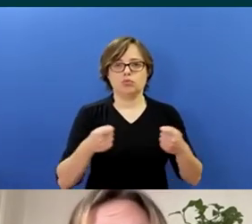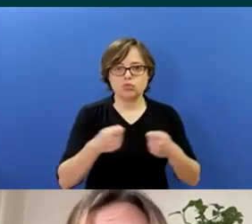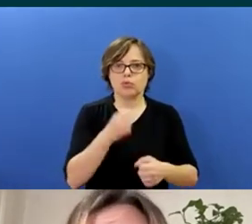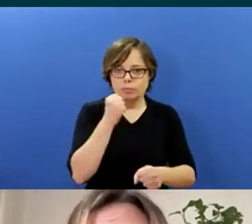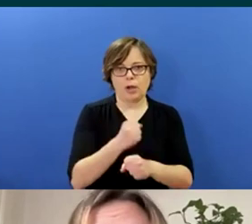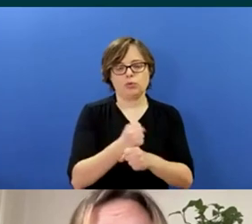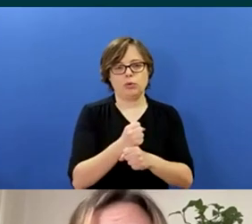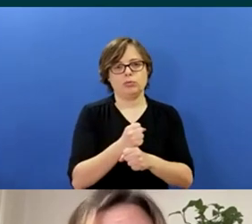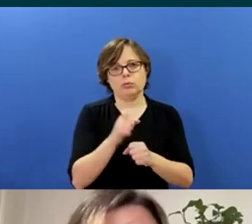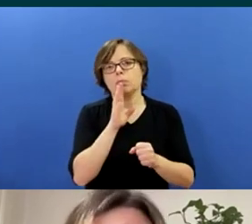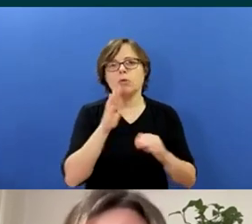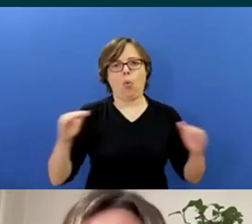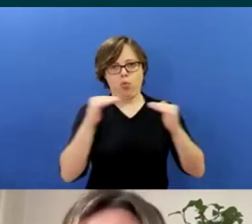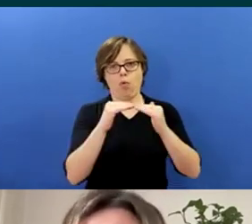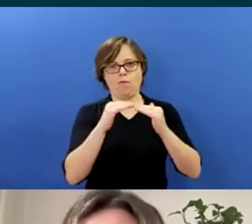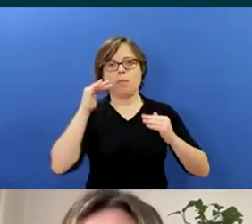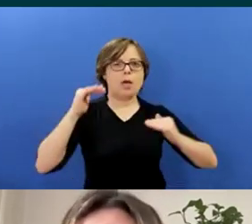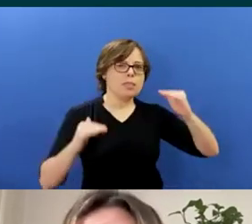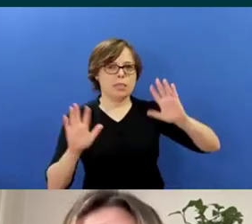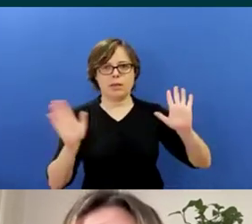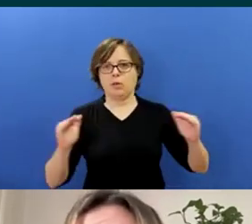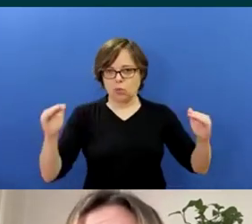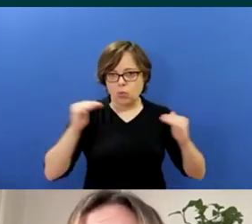find solutions and design policies.